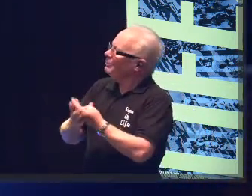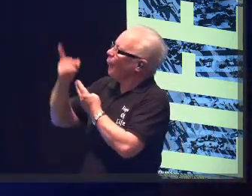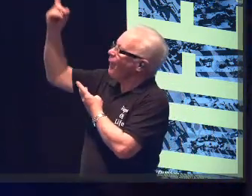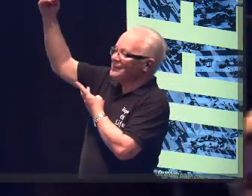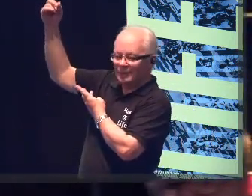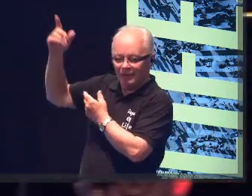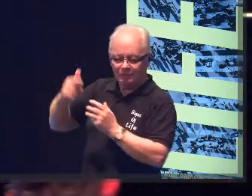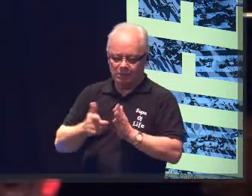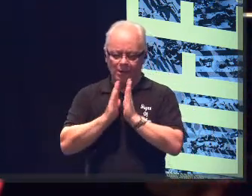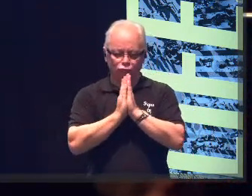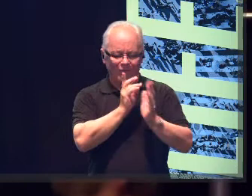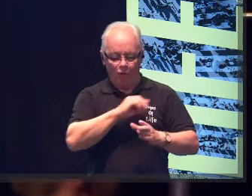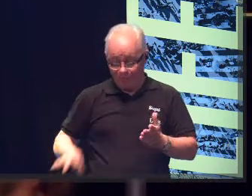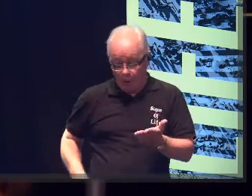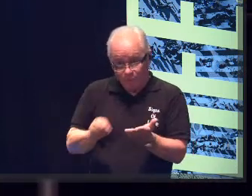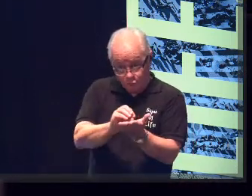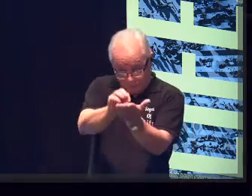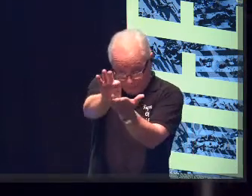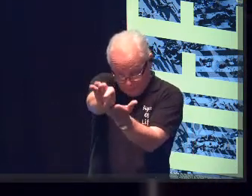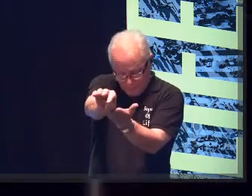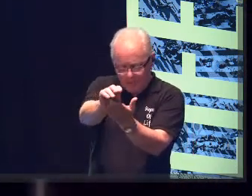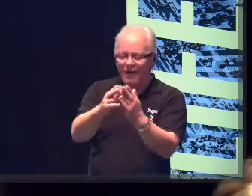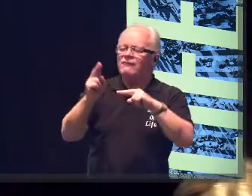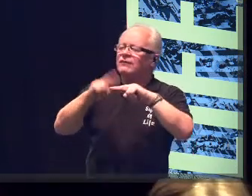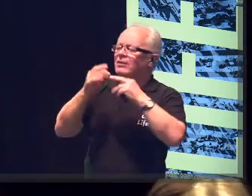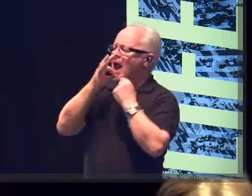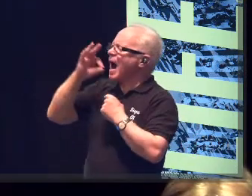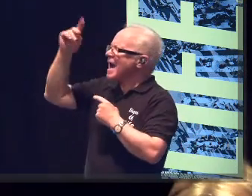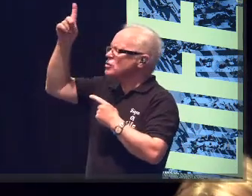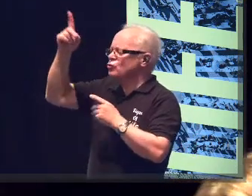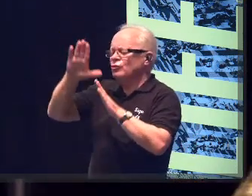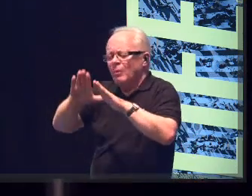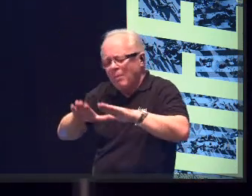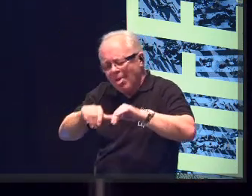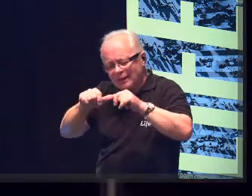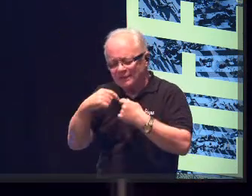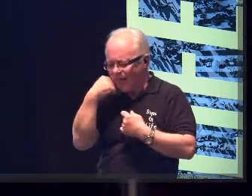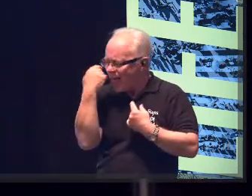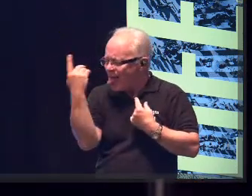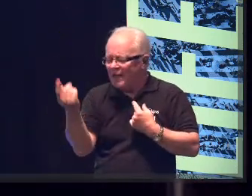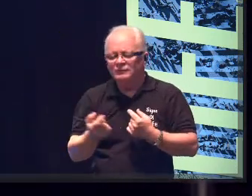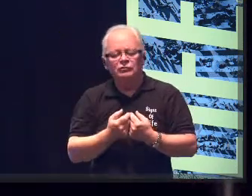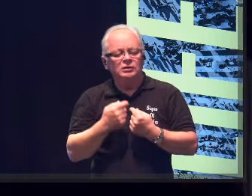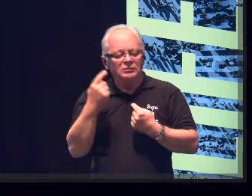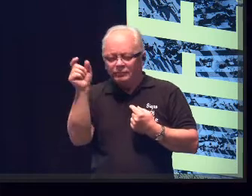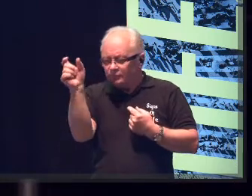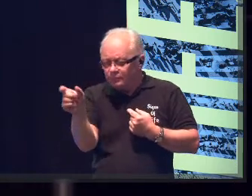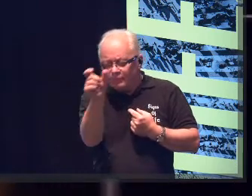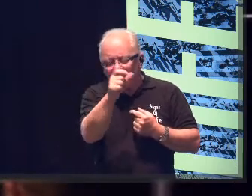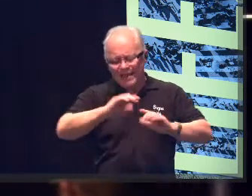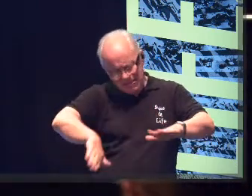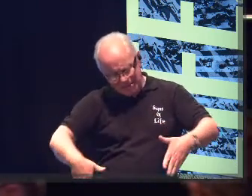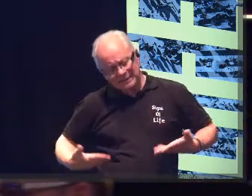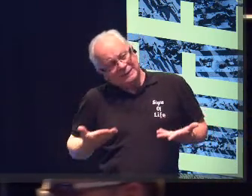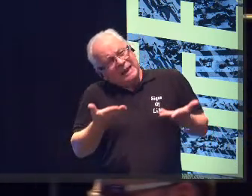So I'm just going to pray for the offering. Father, we just ask that you would bless every every sacrificial